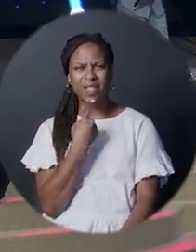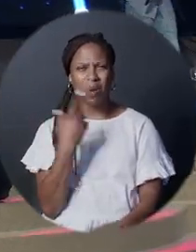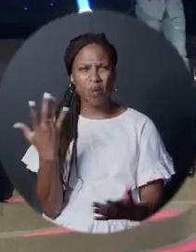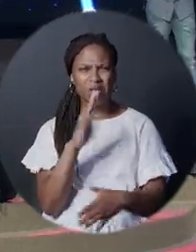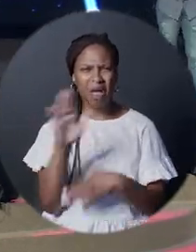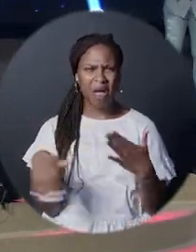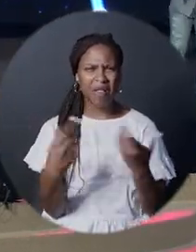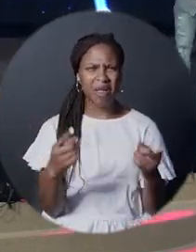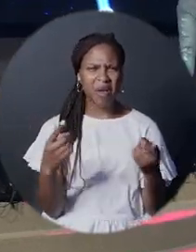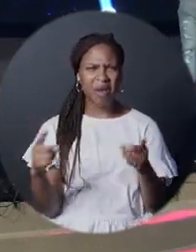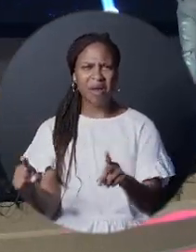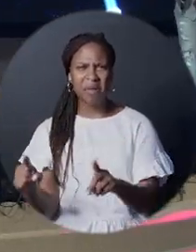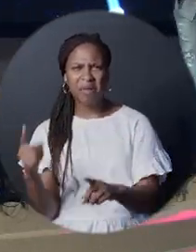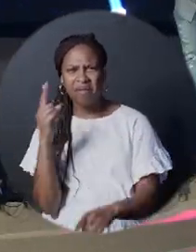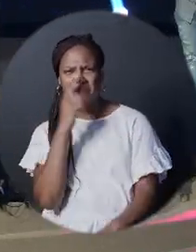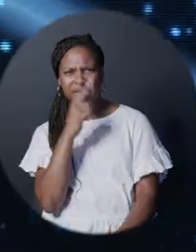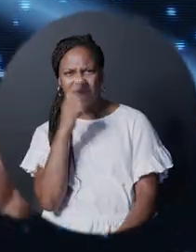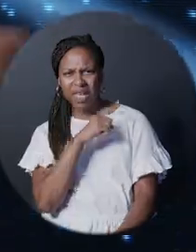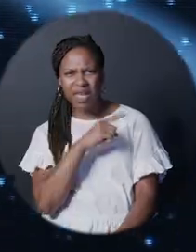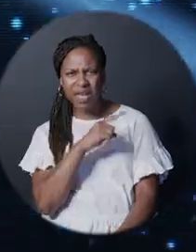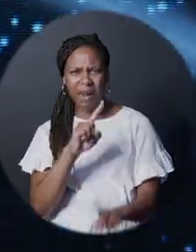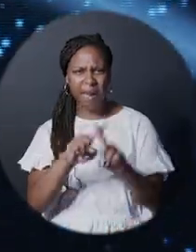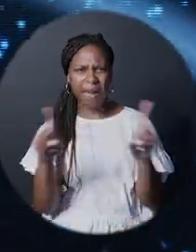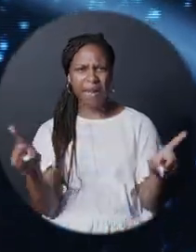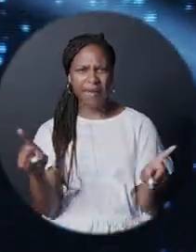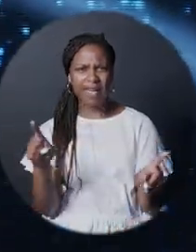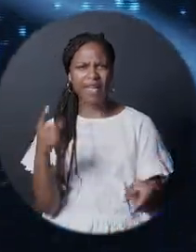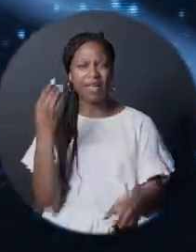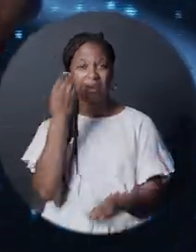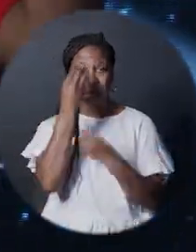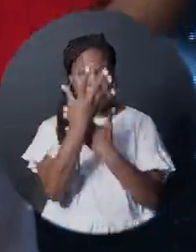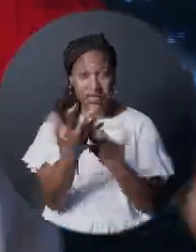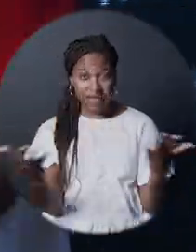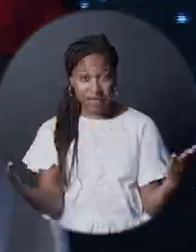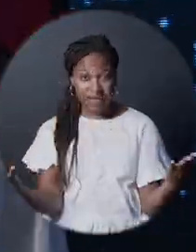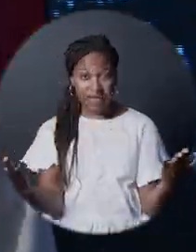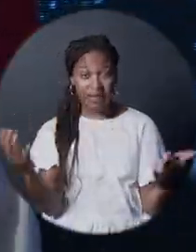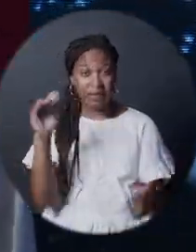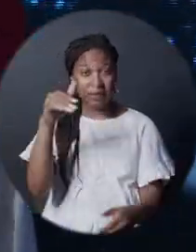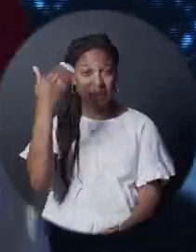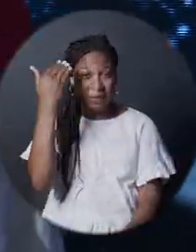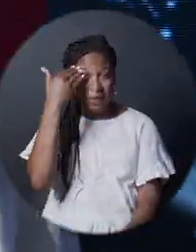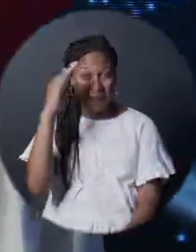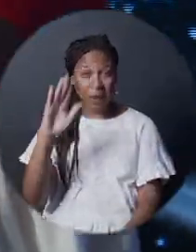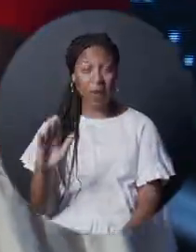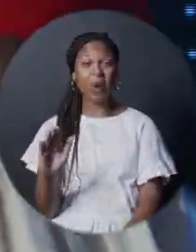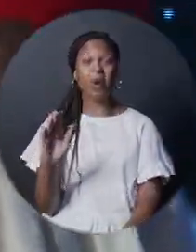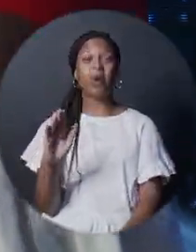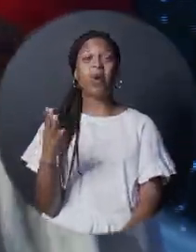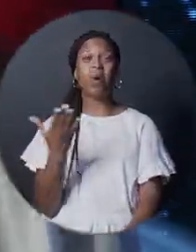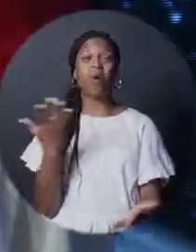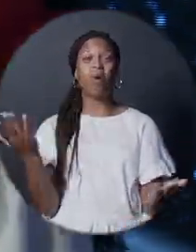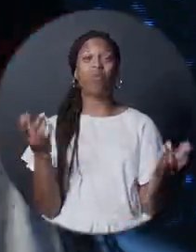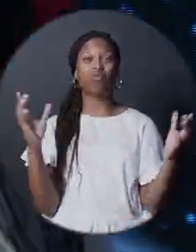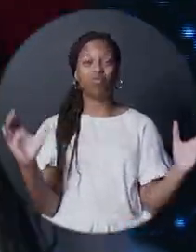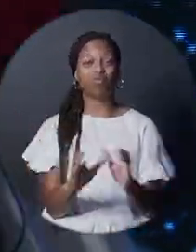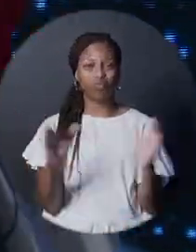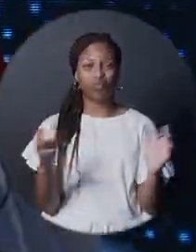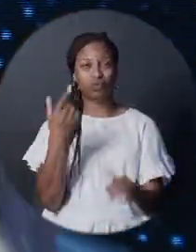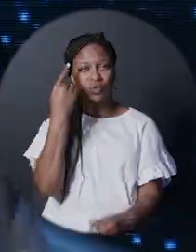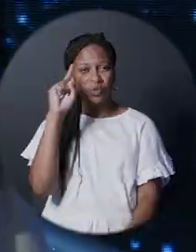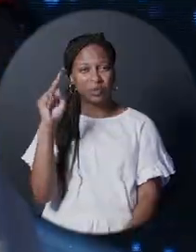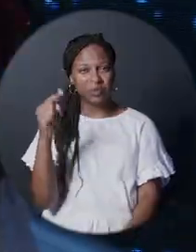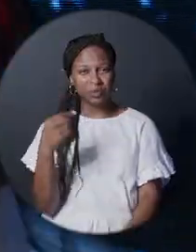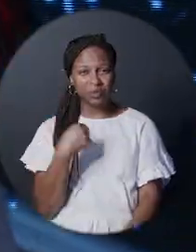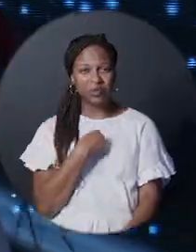Somebody will watch this and say, what's all that going on? They must be faking. But I bet you, you can tell them, you don't know